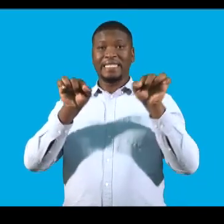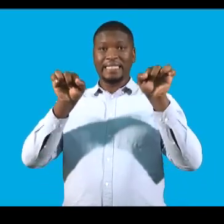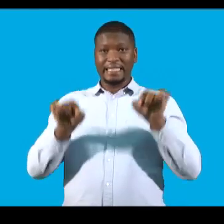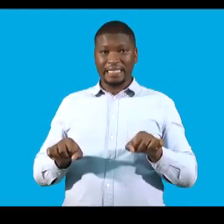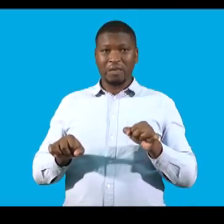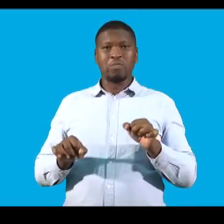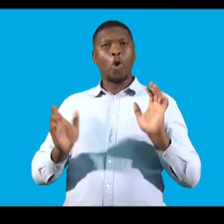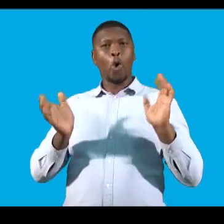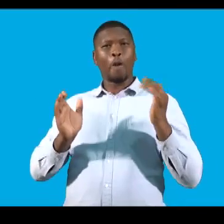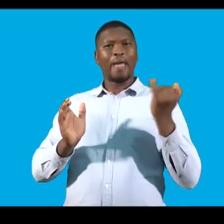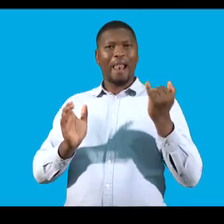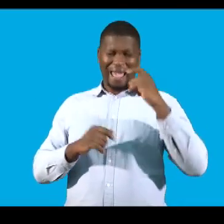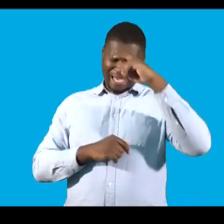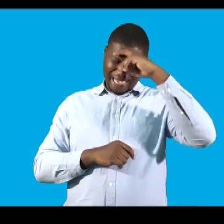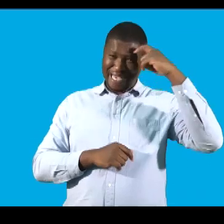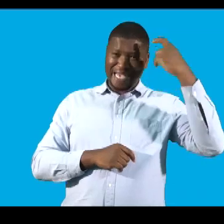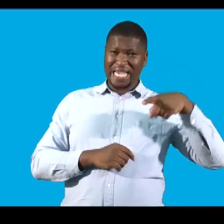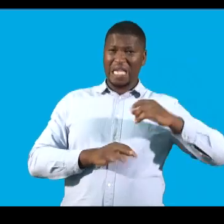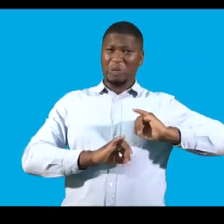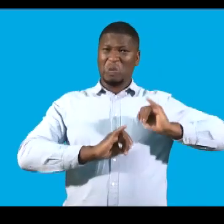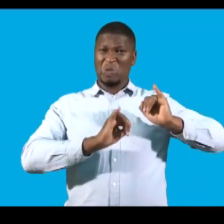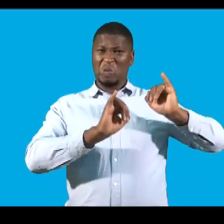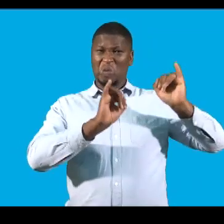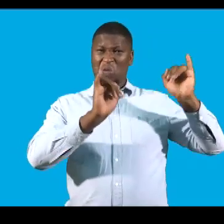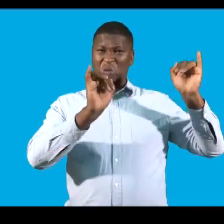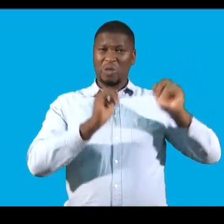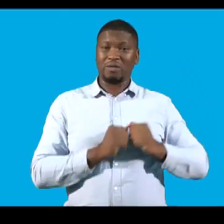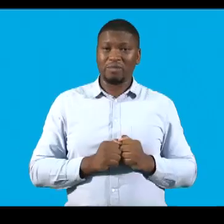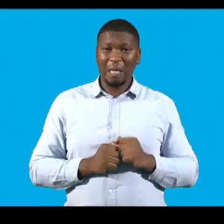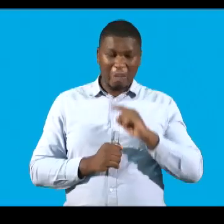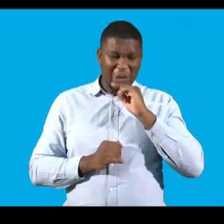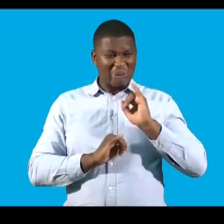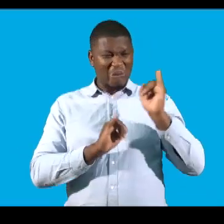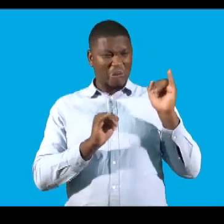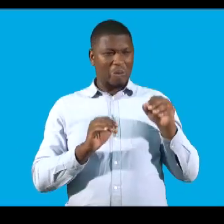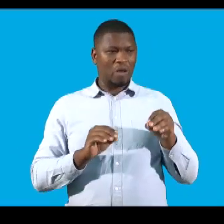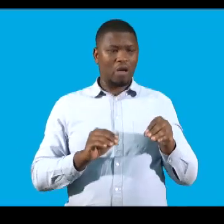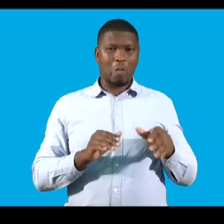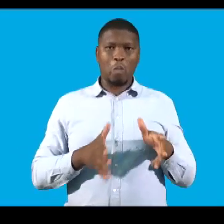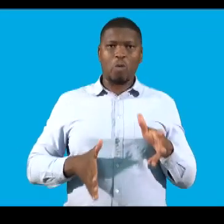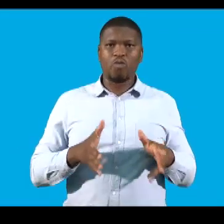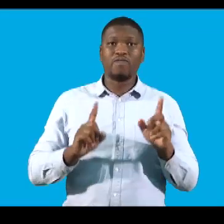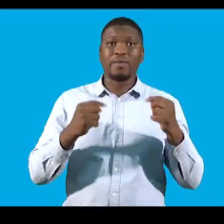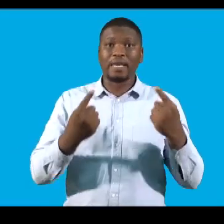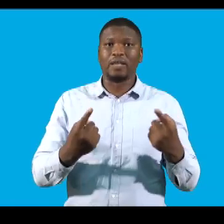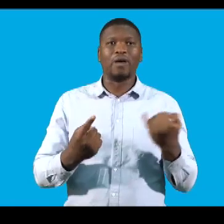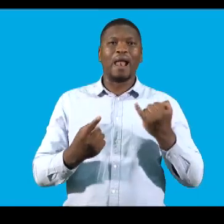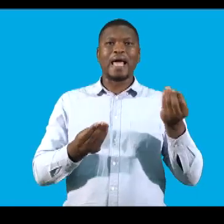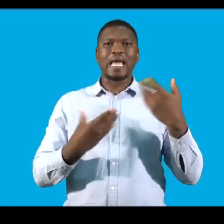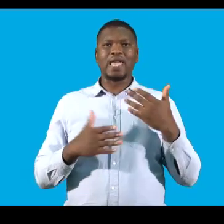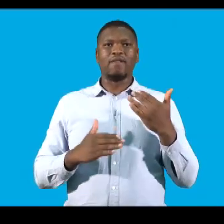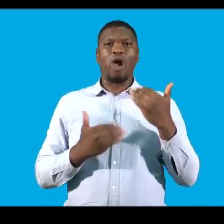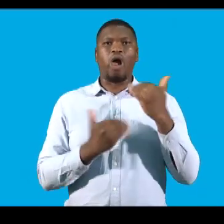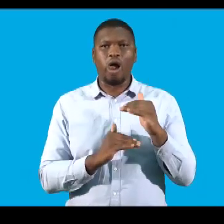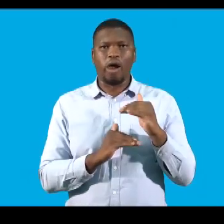to paralyzing heat. The word paralyzing indicates a lack of movement, which refers to the